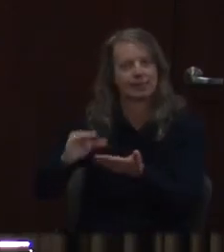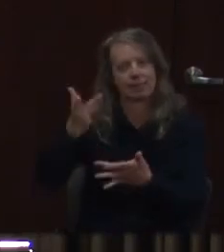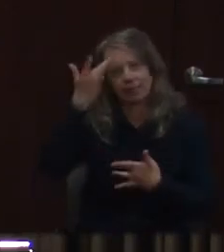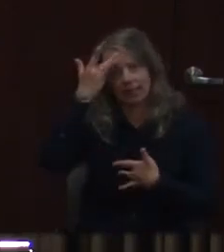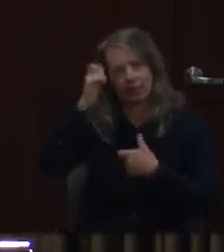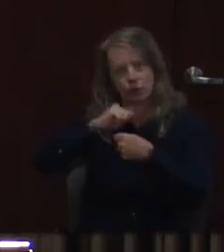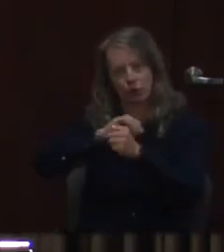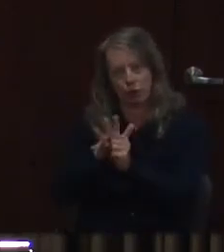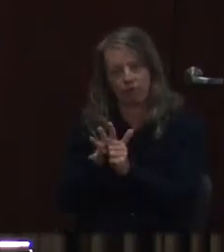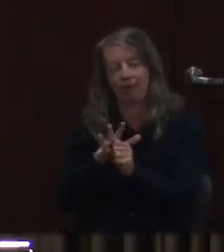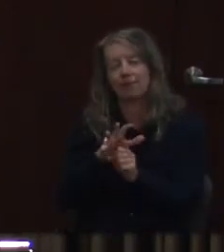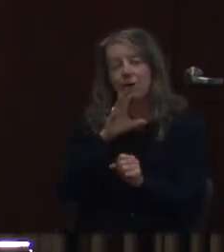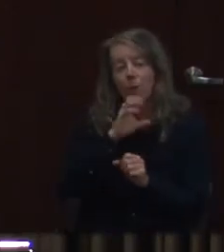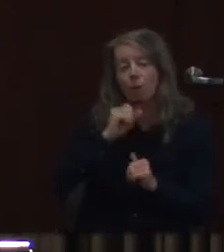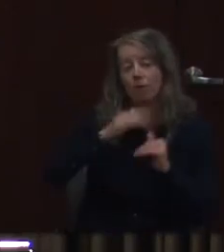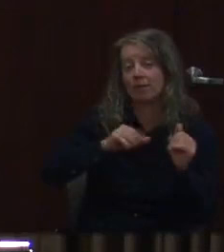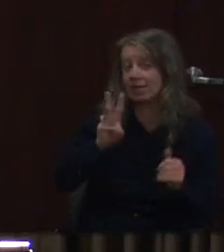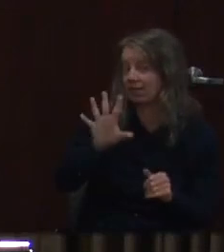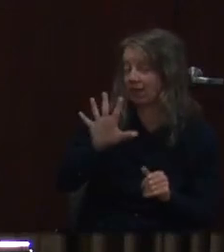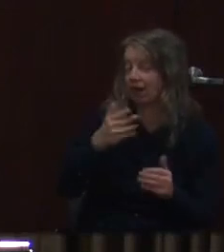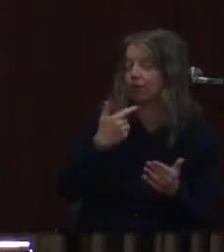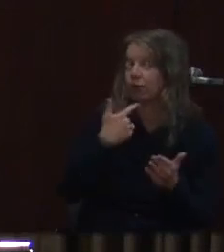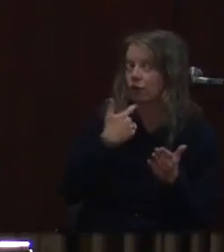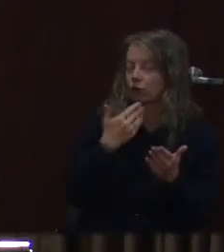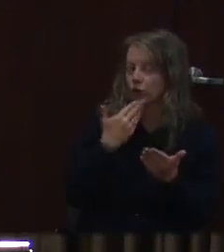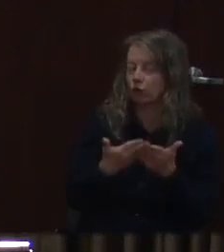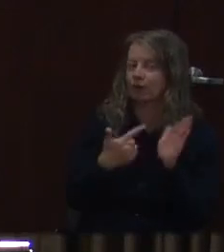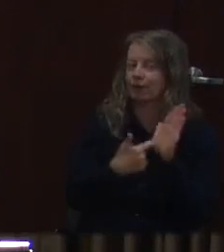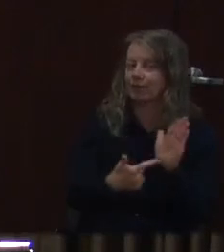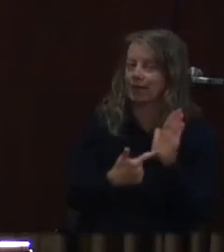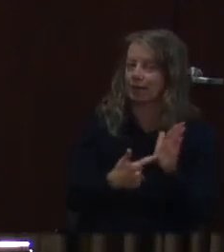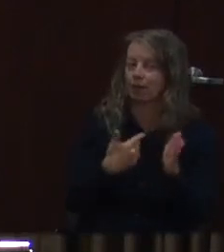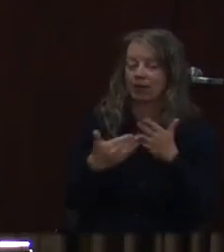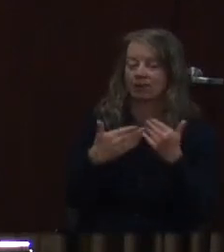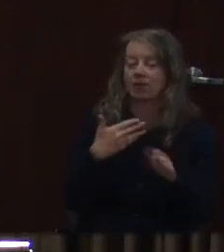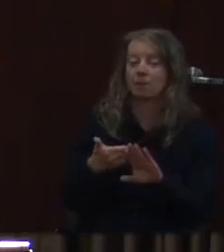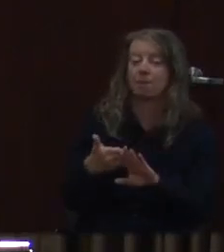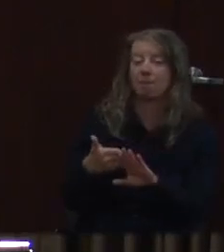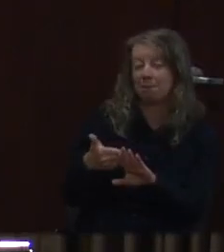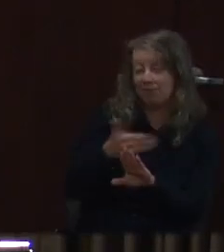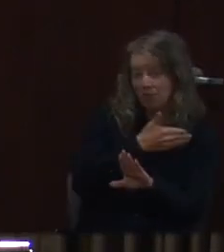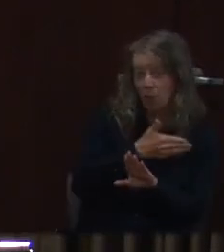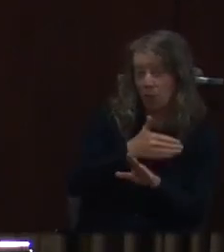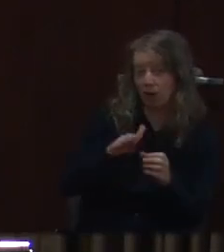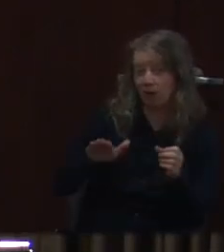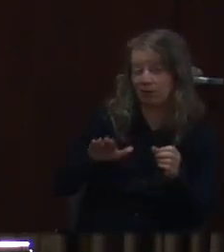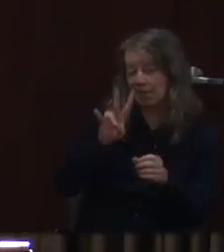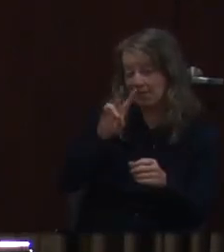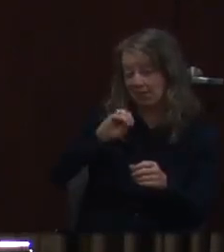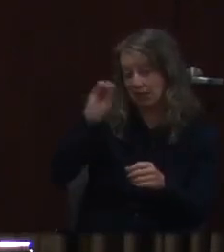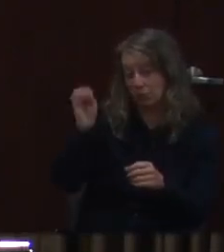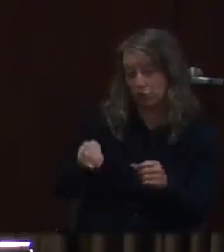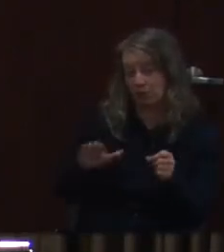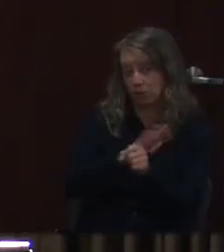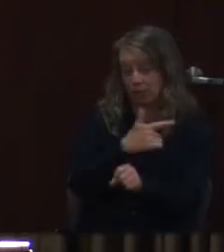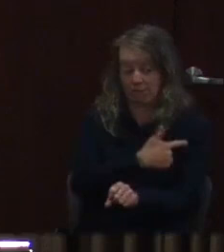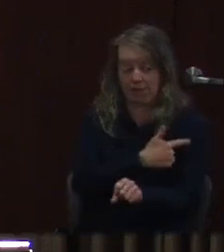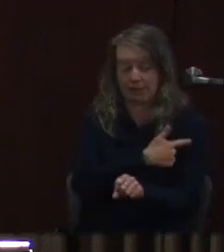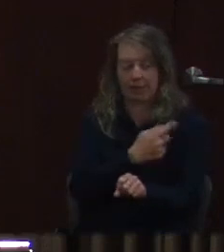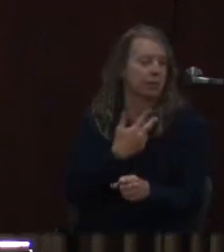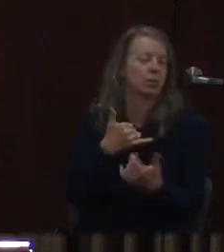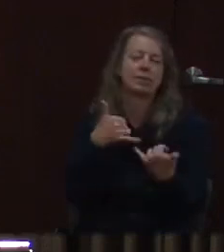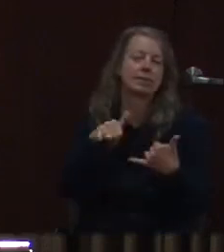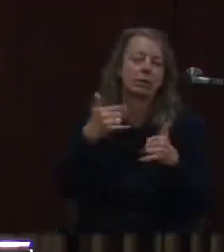been a really good example of, even before they reached 70% fully vaccinated, we saw